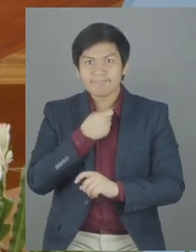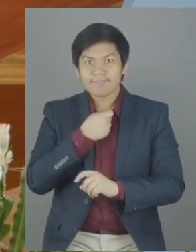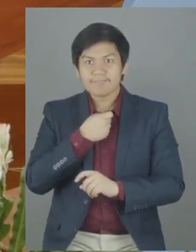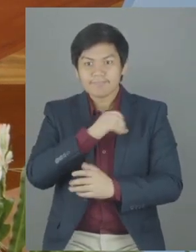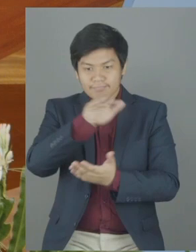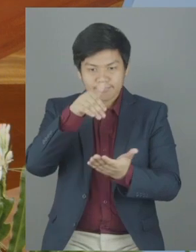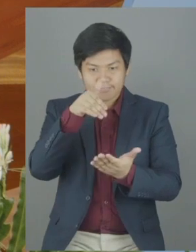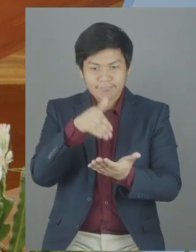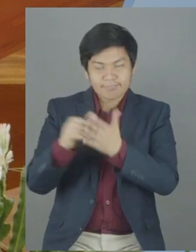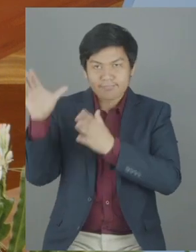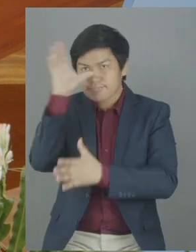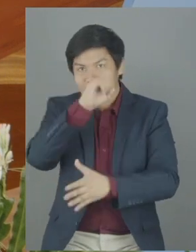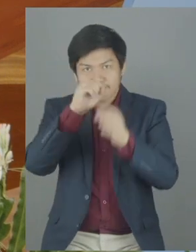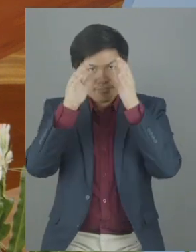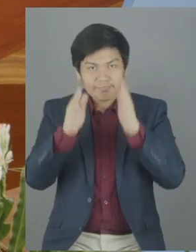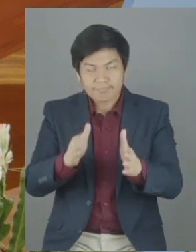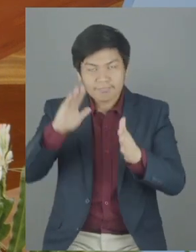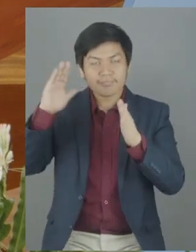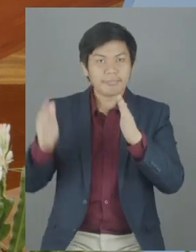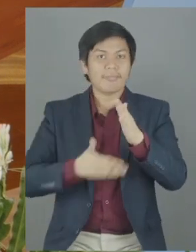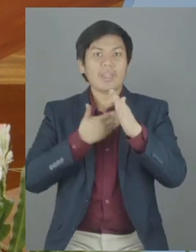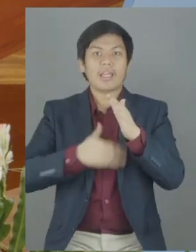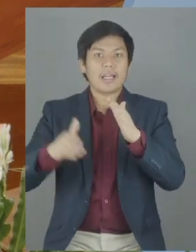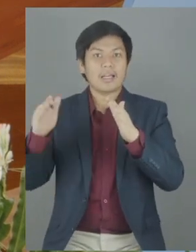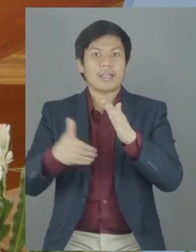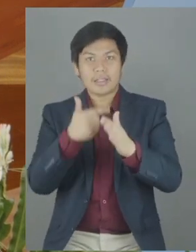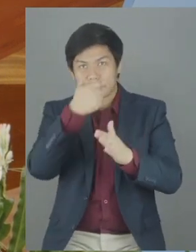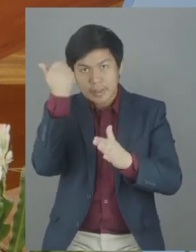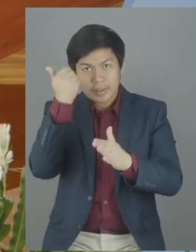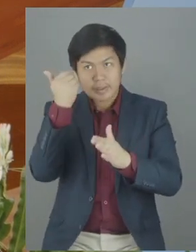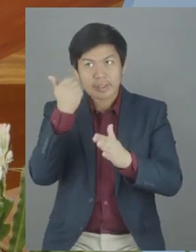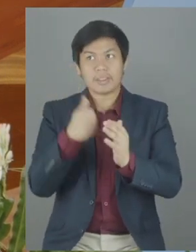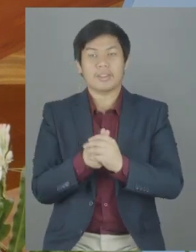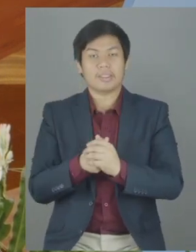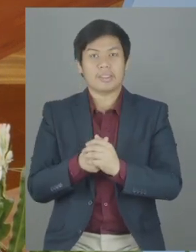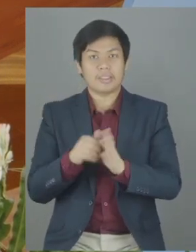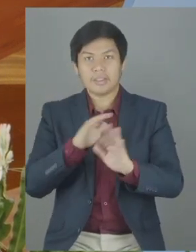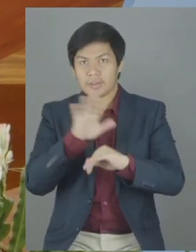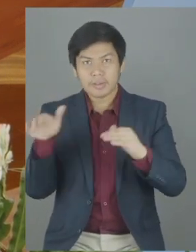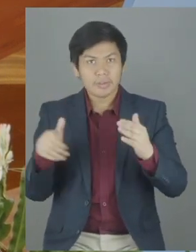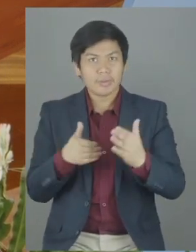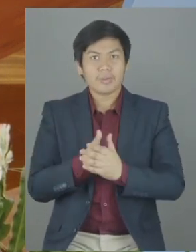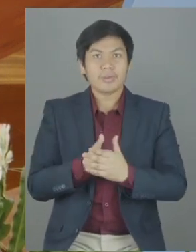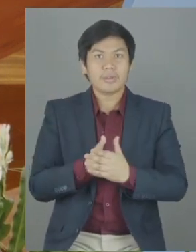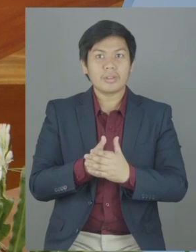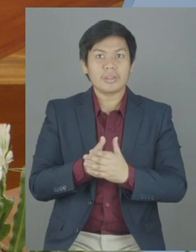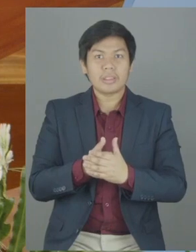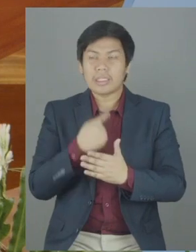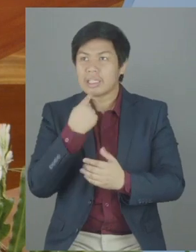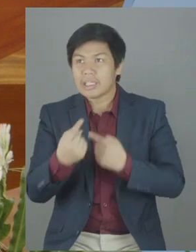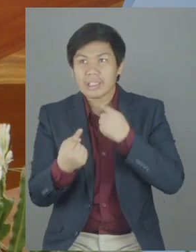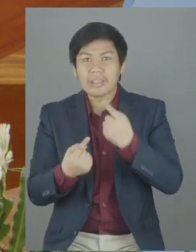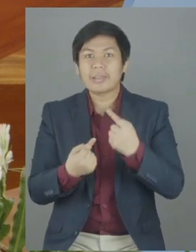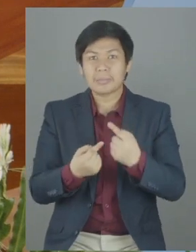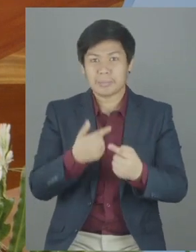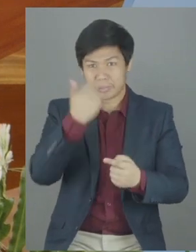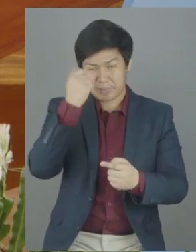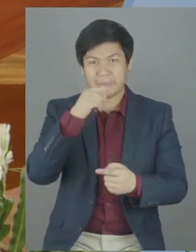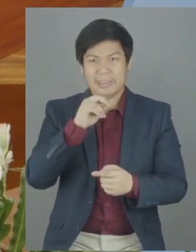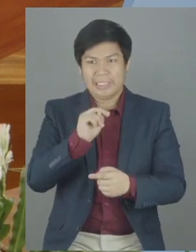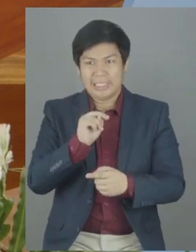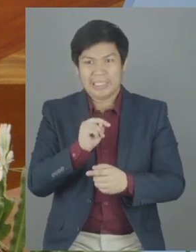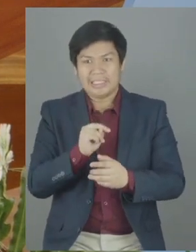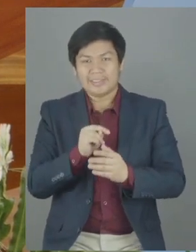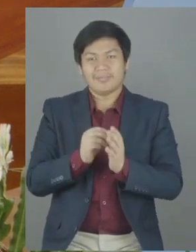strangers singing and everyone would be affirming because they have to be polite again in